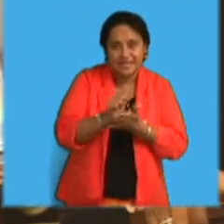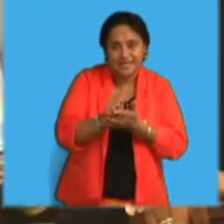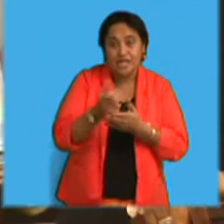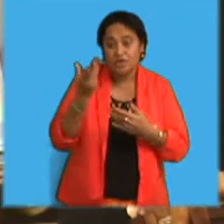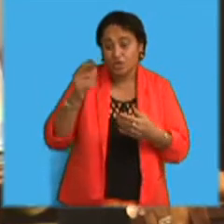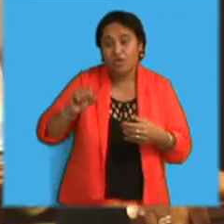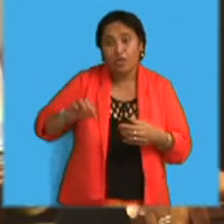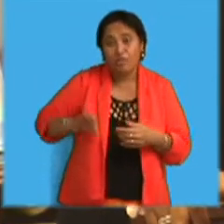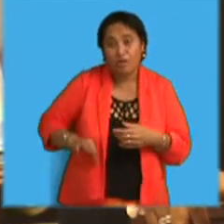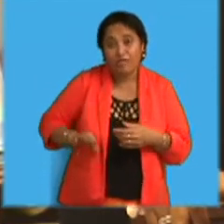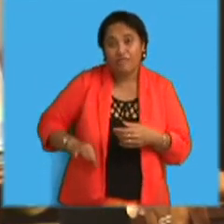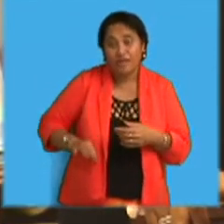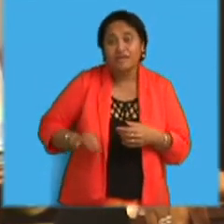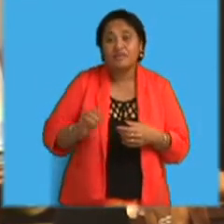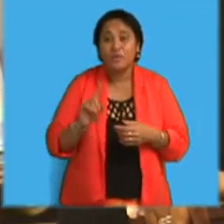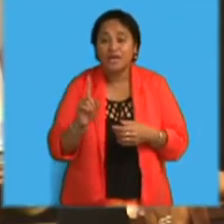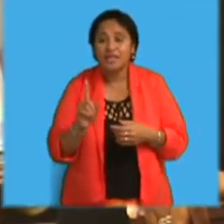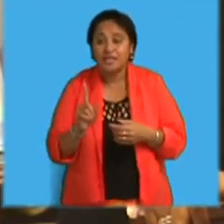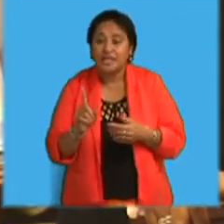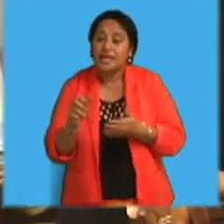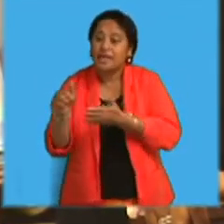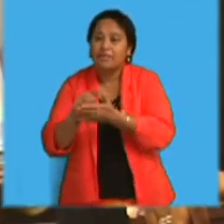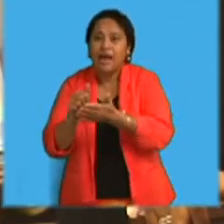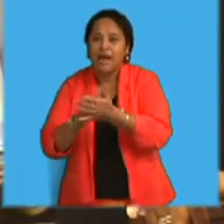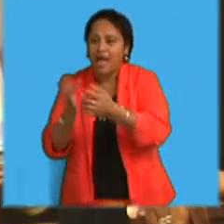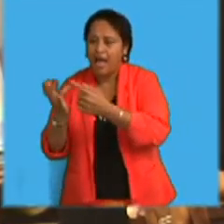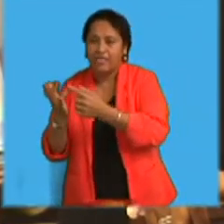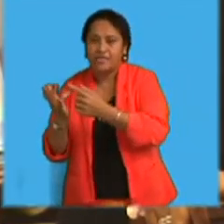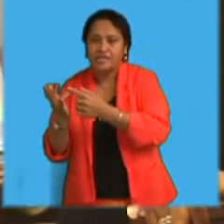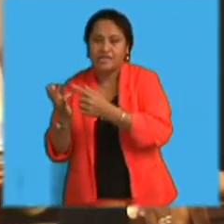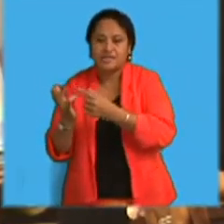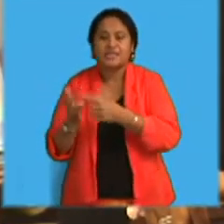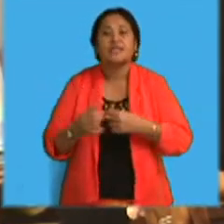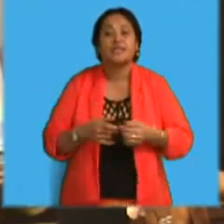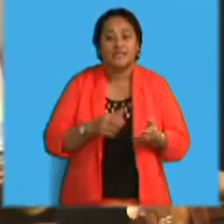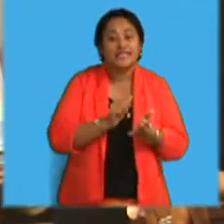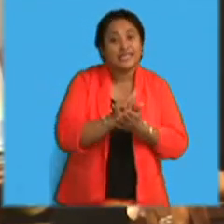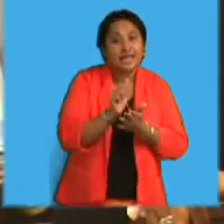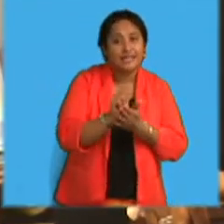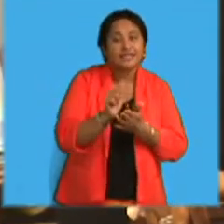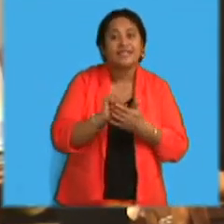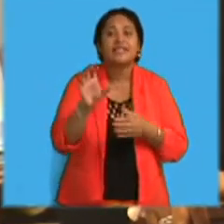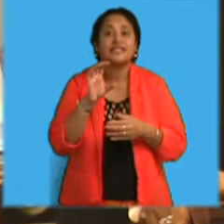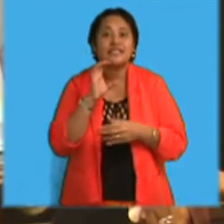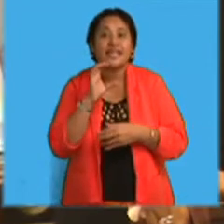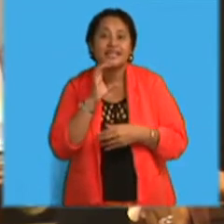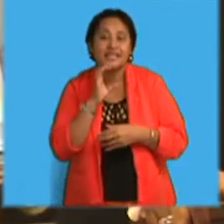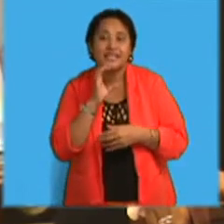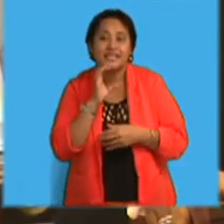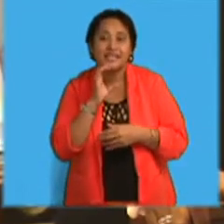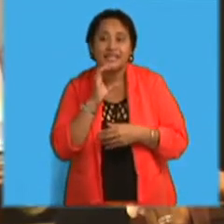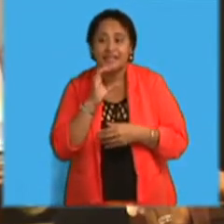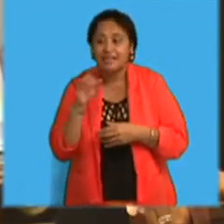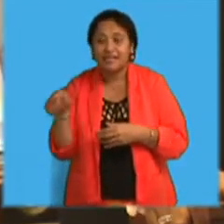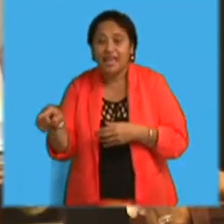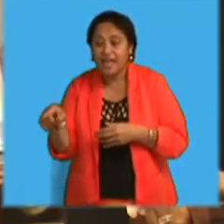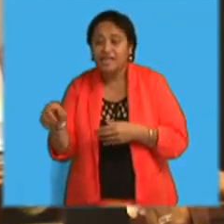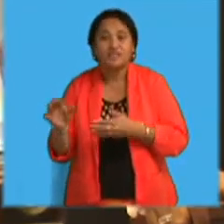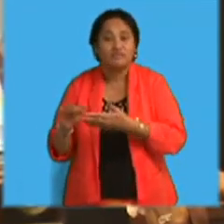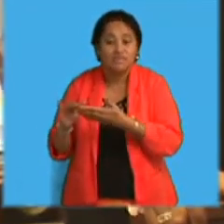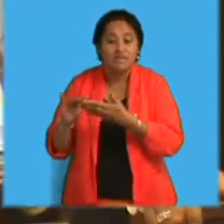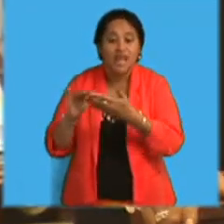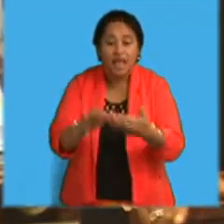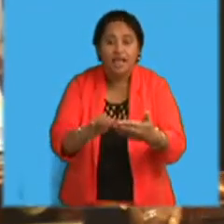business selling basic food items. Mr. Toilevuka is able not only to improve and diversify his income, but also contribute to his village and